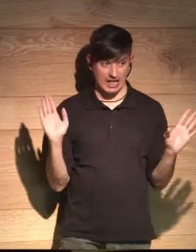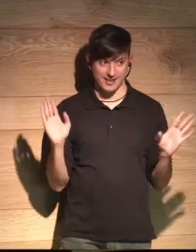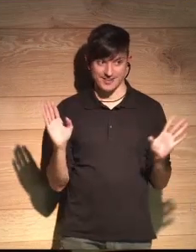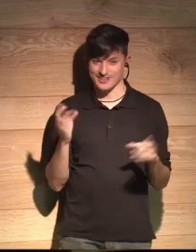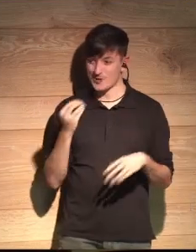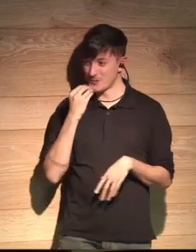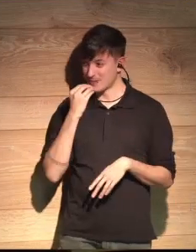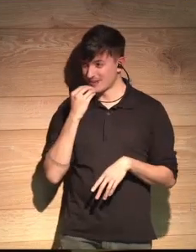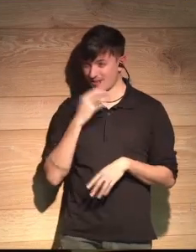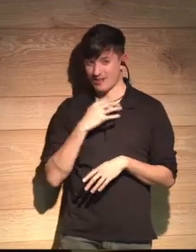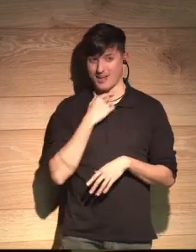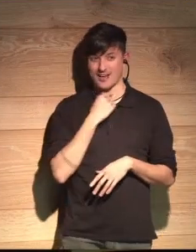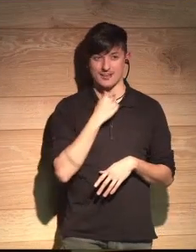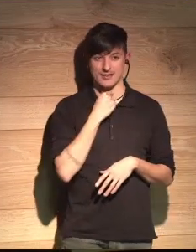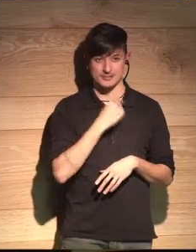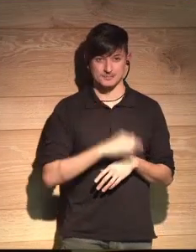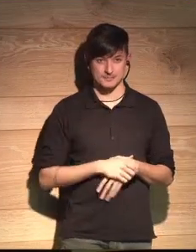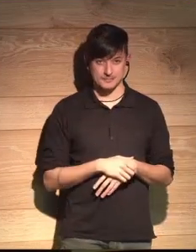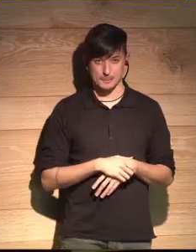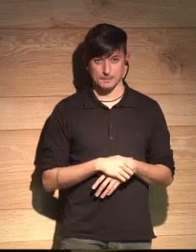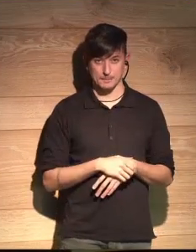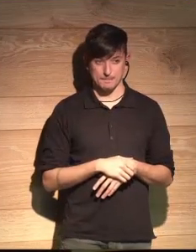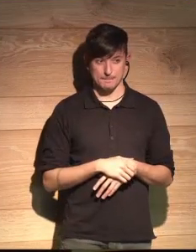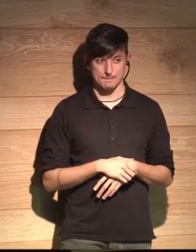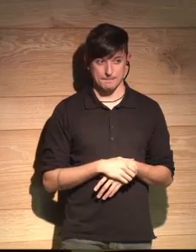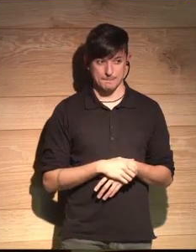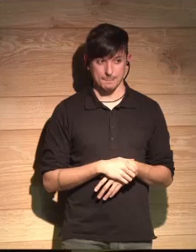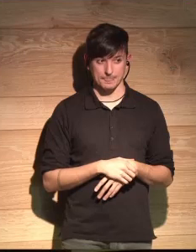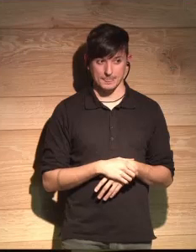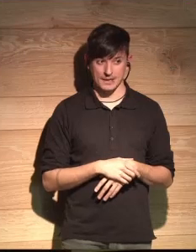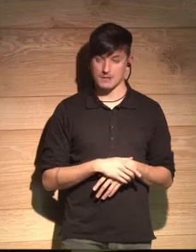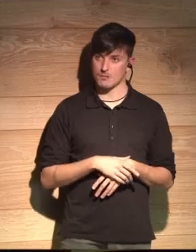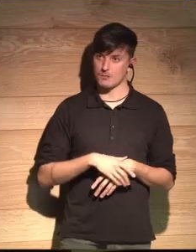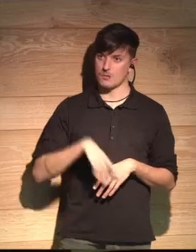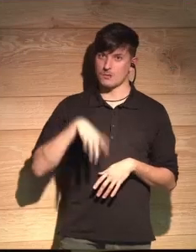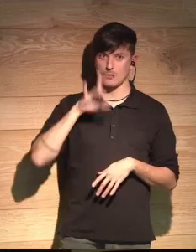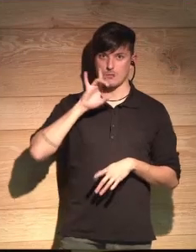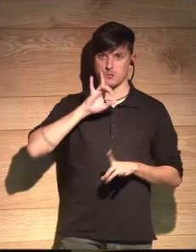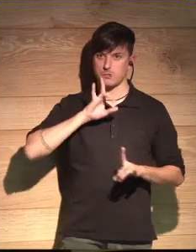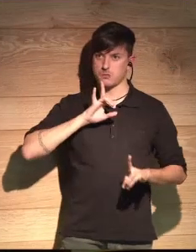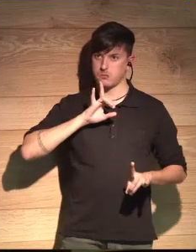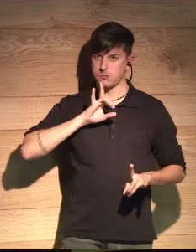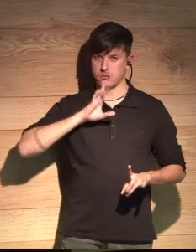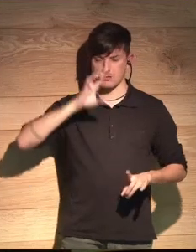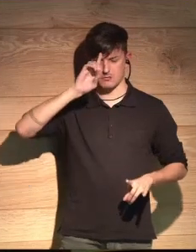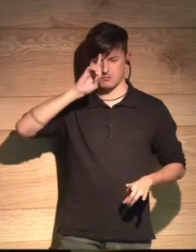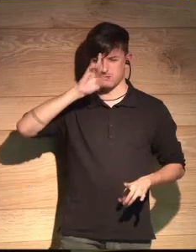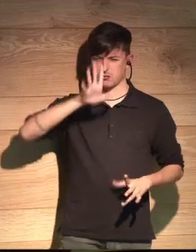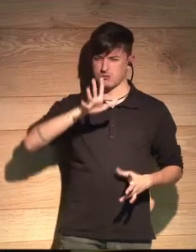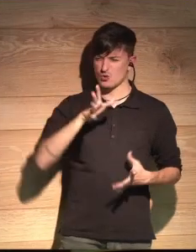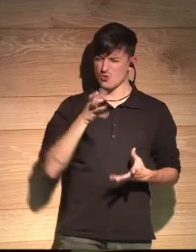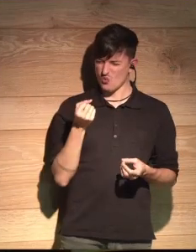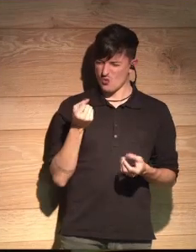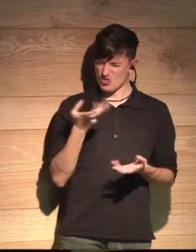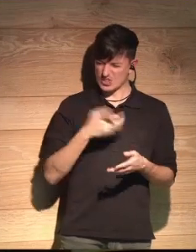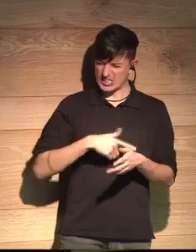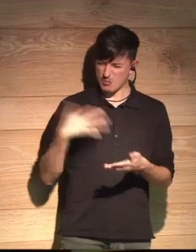only see each other to have lunch together, but not for serious matters. No, I'm impressed, really.